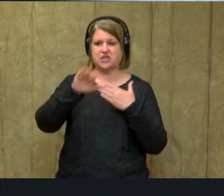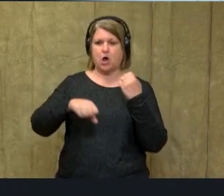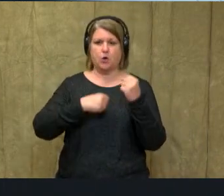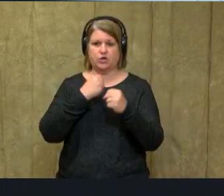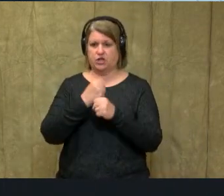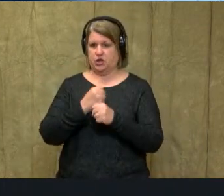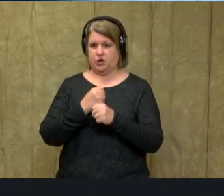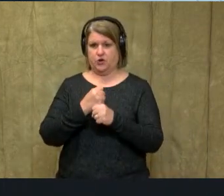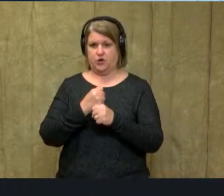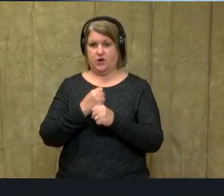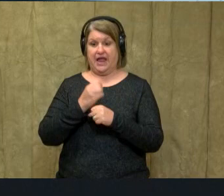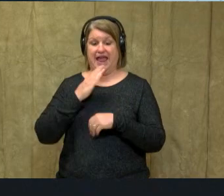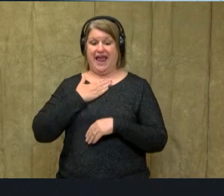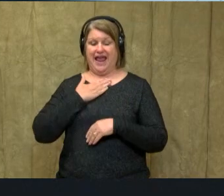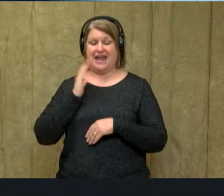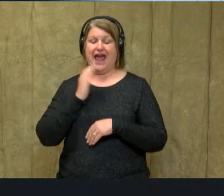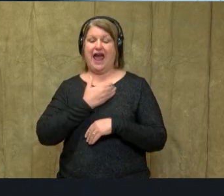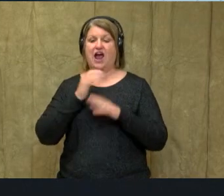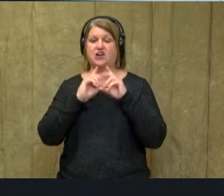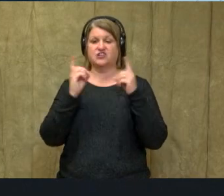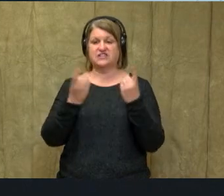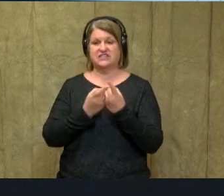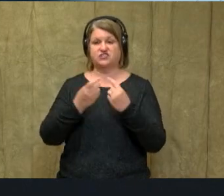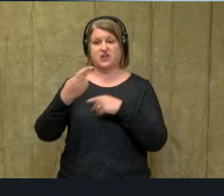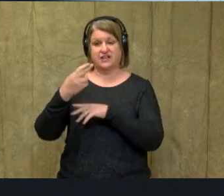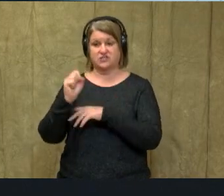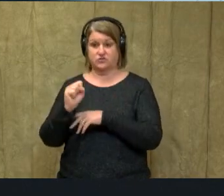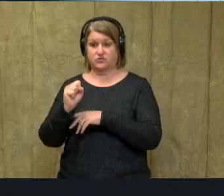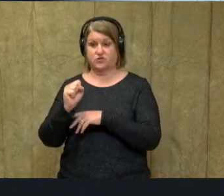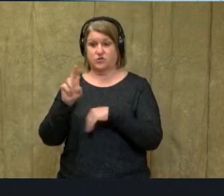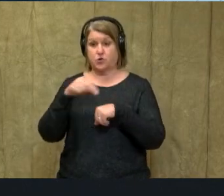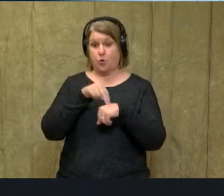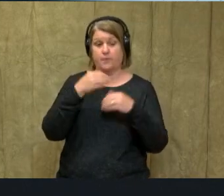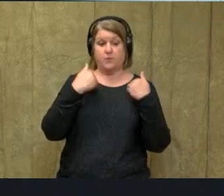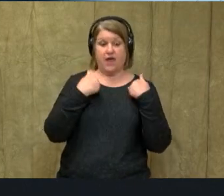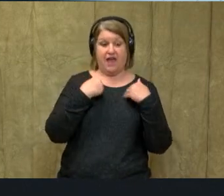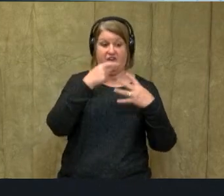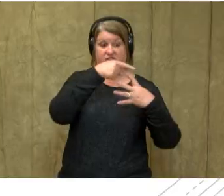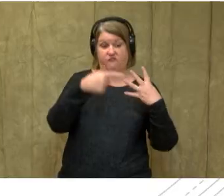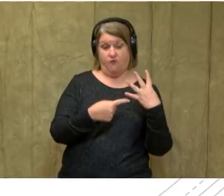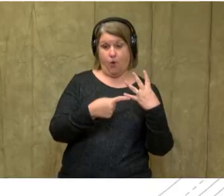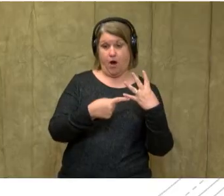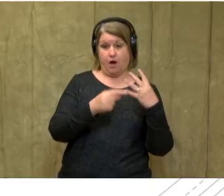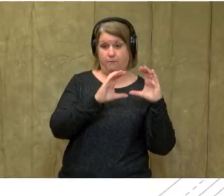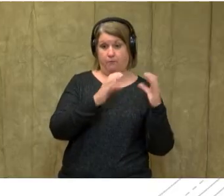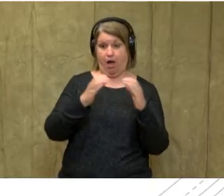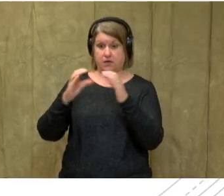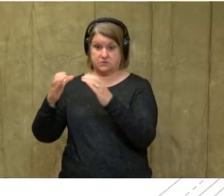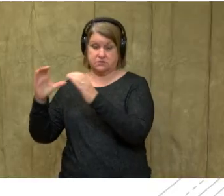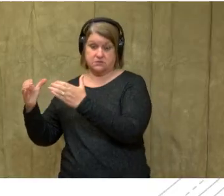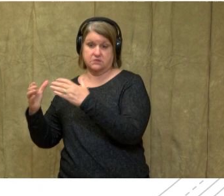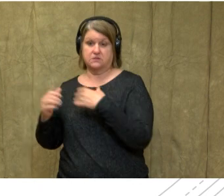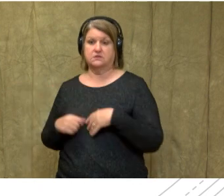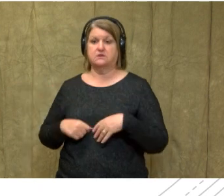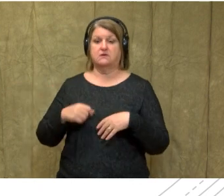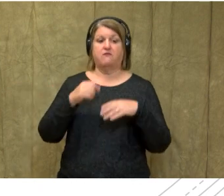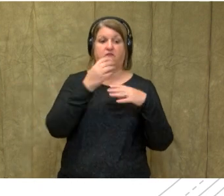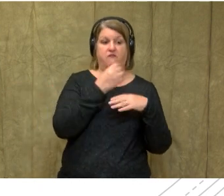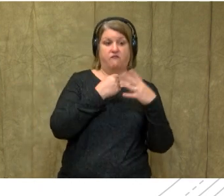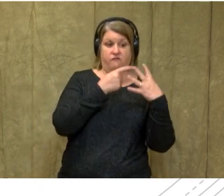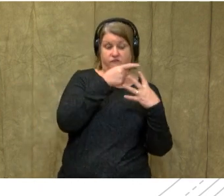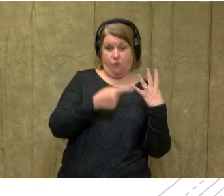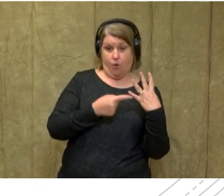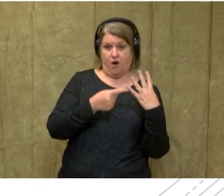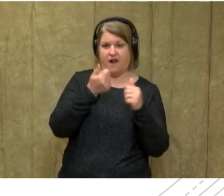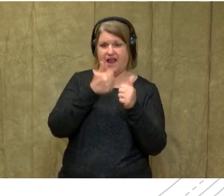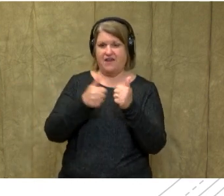in our district's high schools. Typically we have 4 blocks, so those are 4 classes a day. We call those